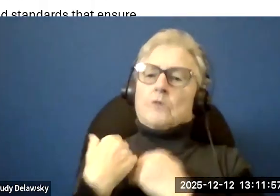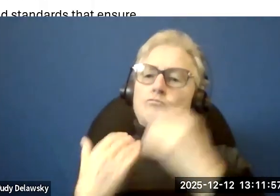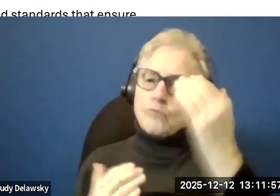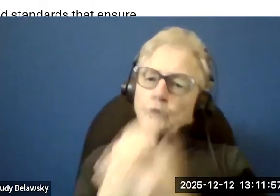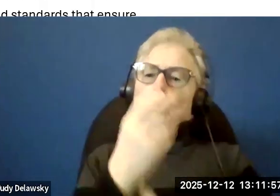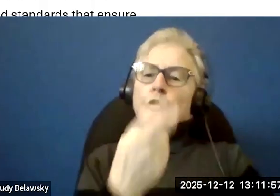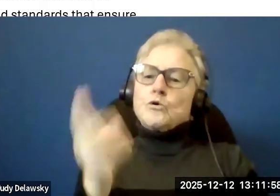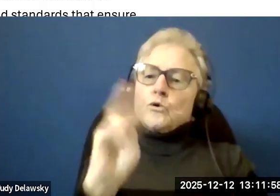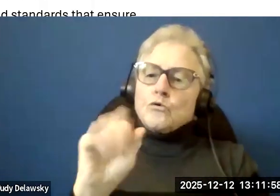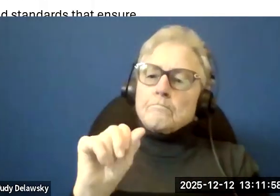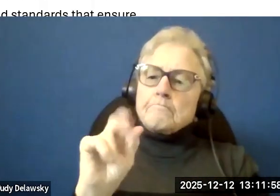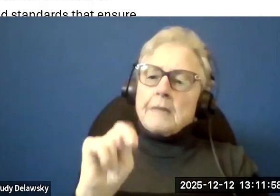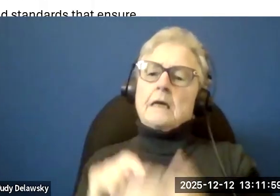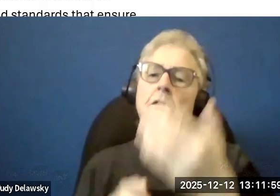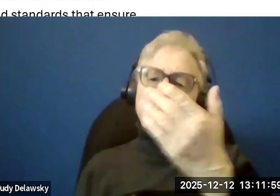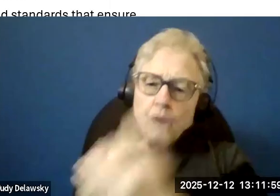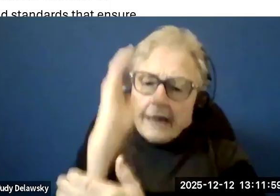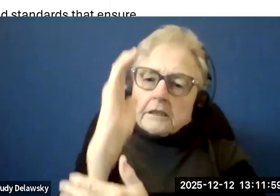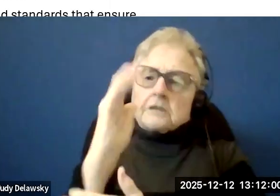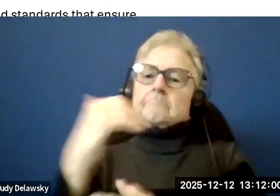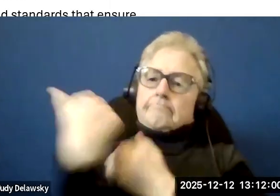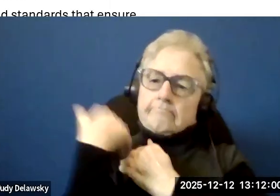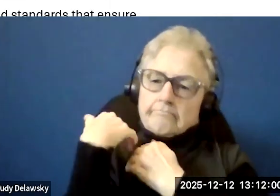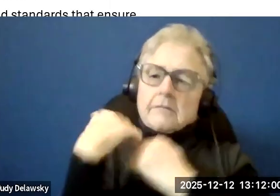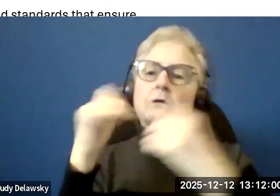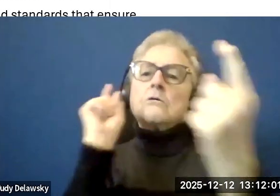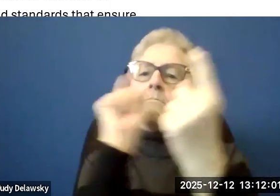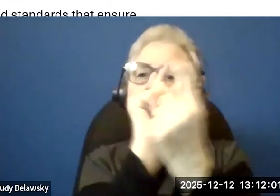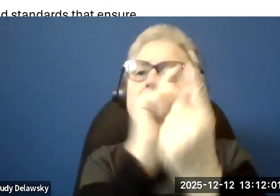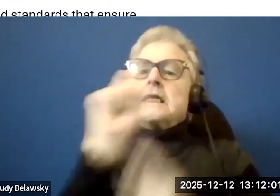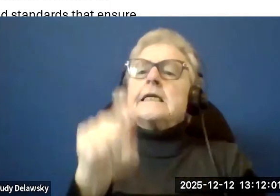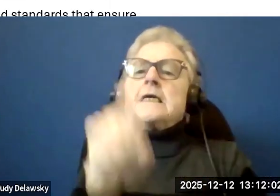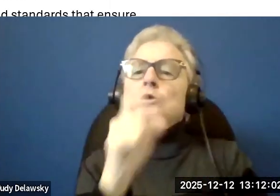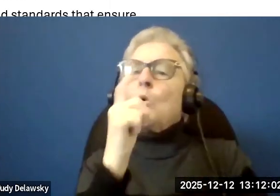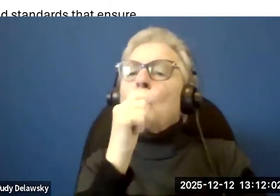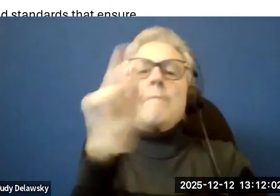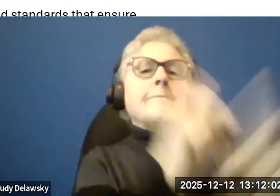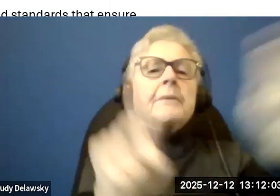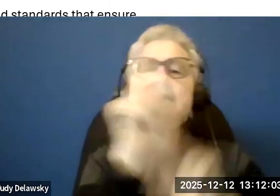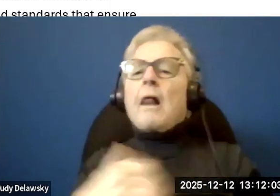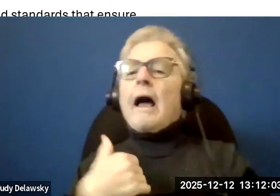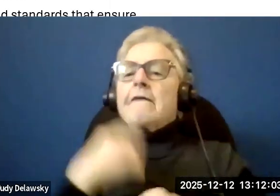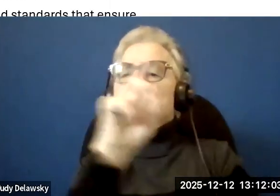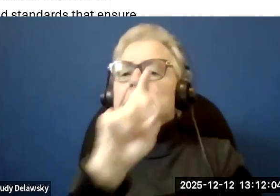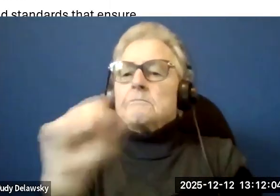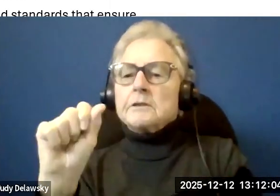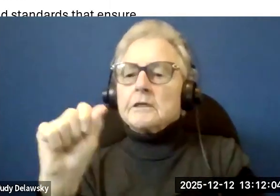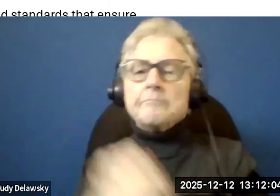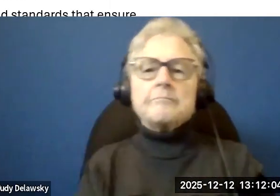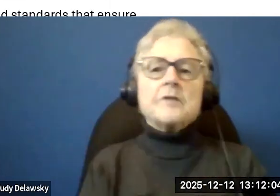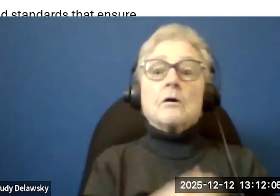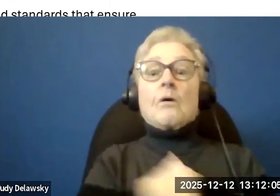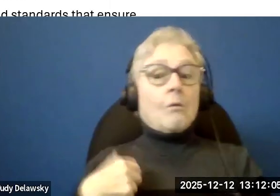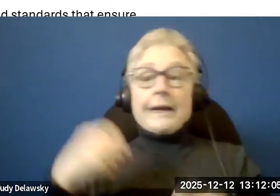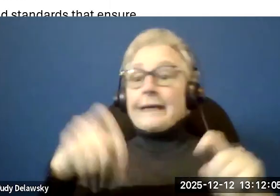human rights-based obligation to meet the needs of people with disabilities. And so we need inclusive